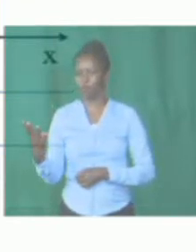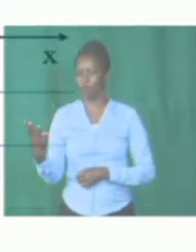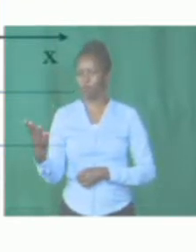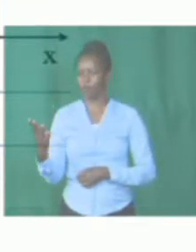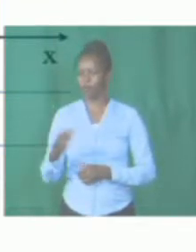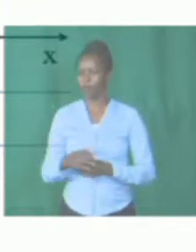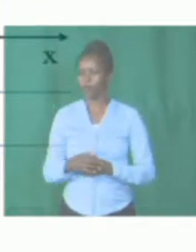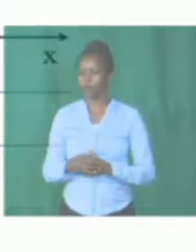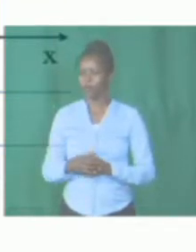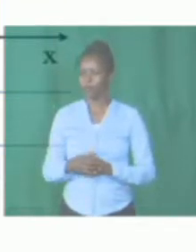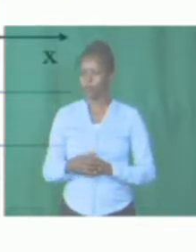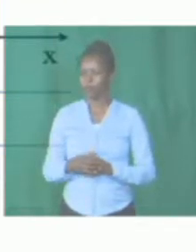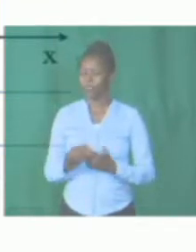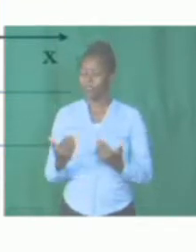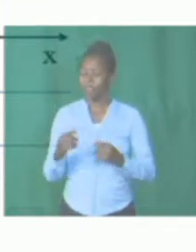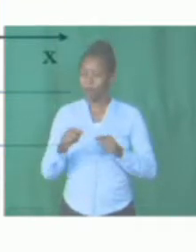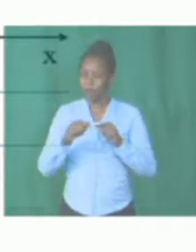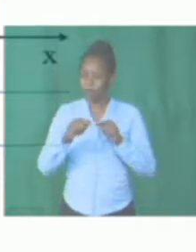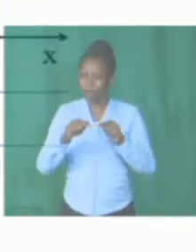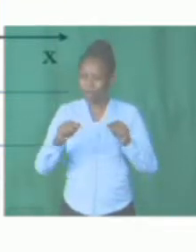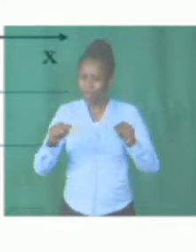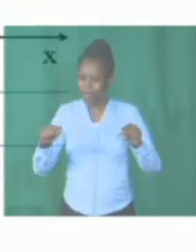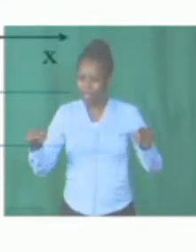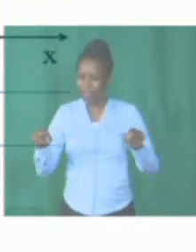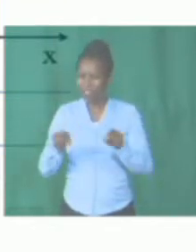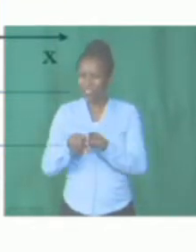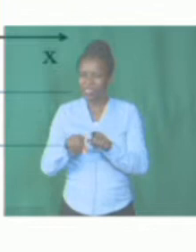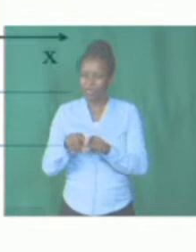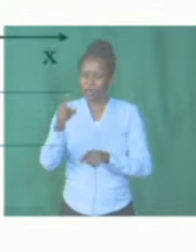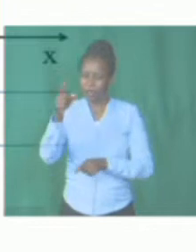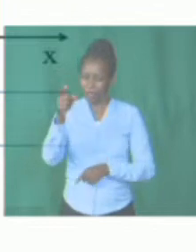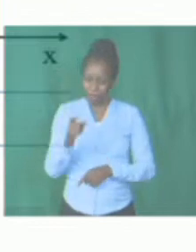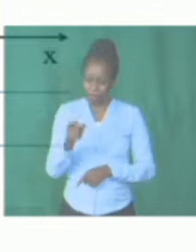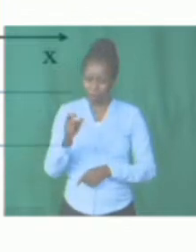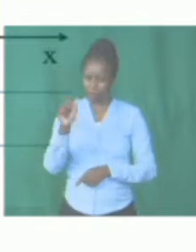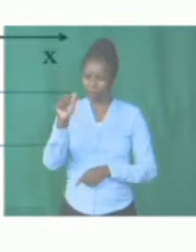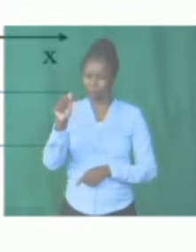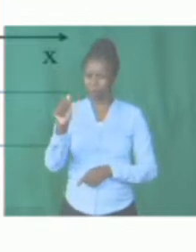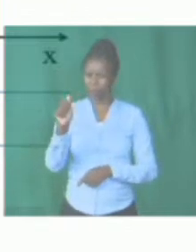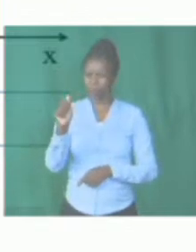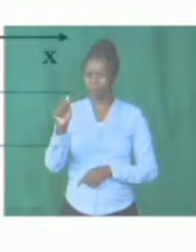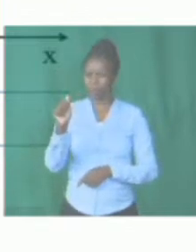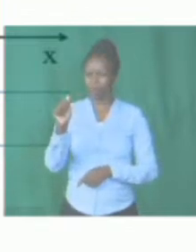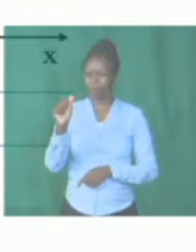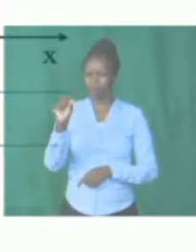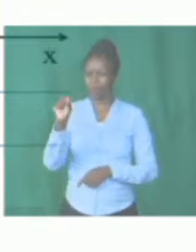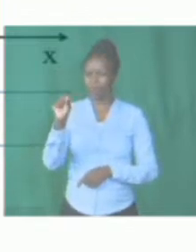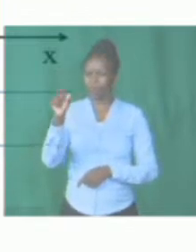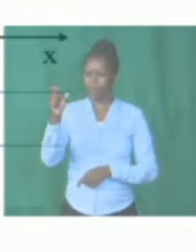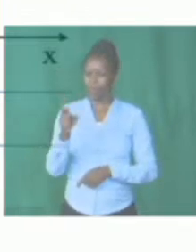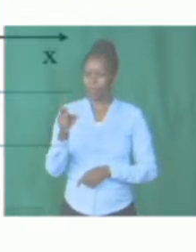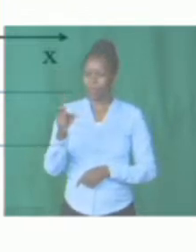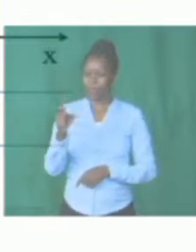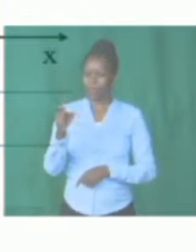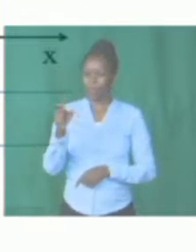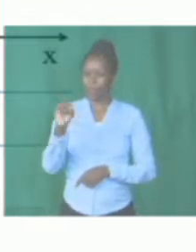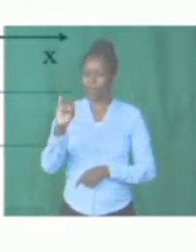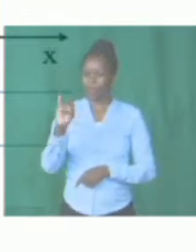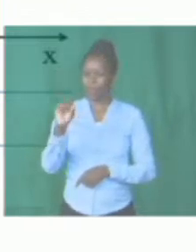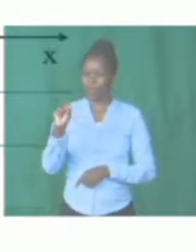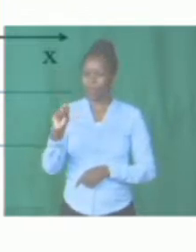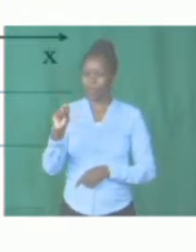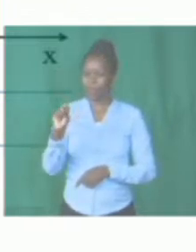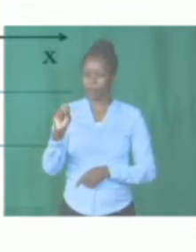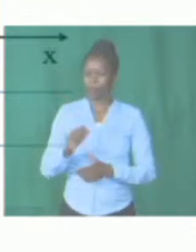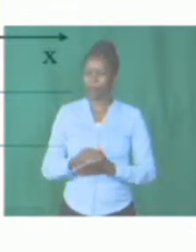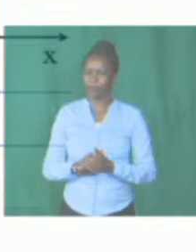is parallel to the x-axis, or we say it is horizontal. So we can easily get the length